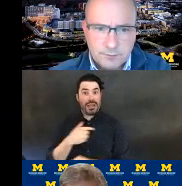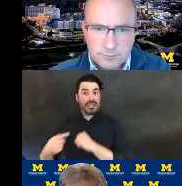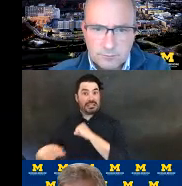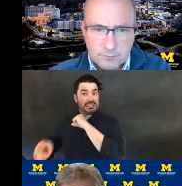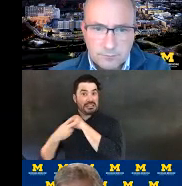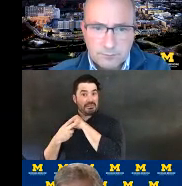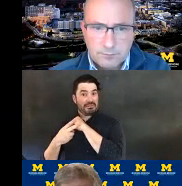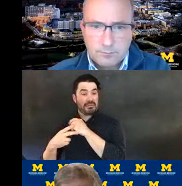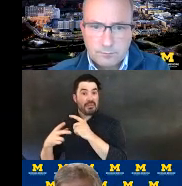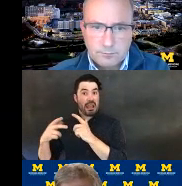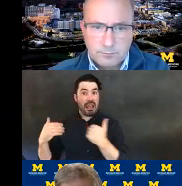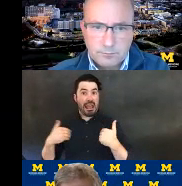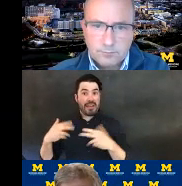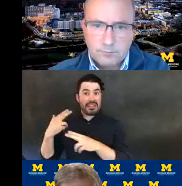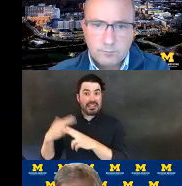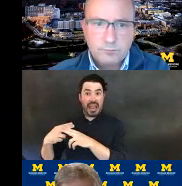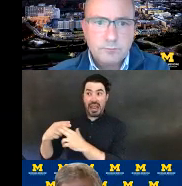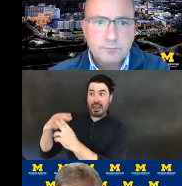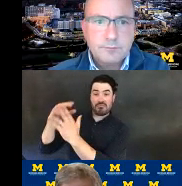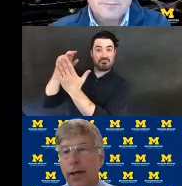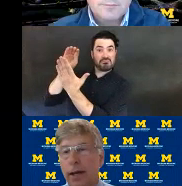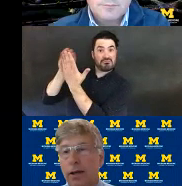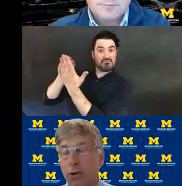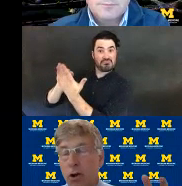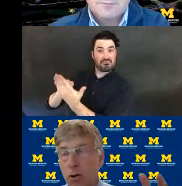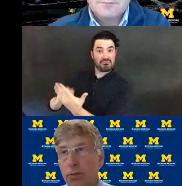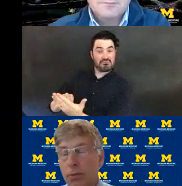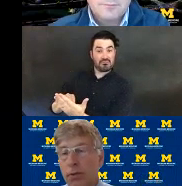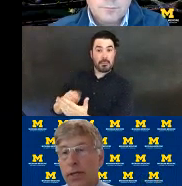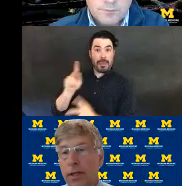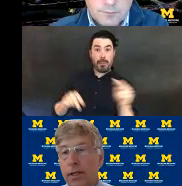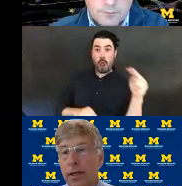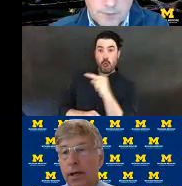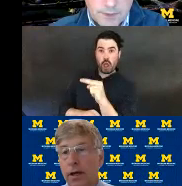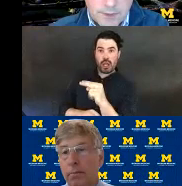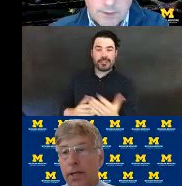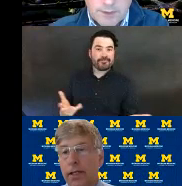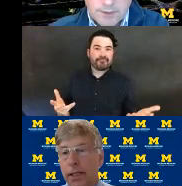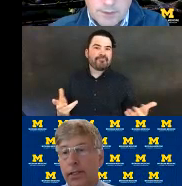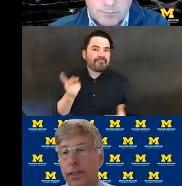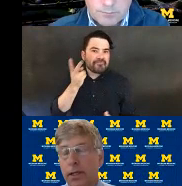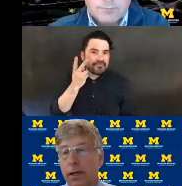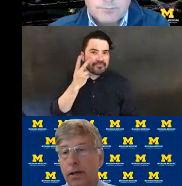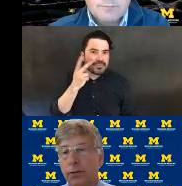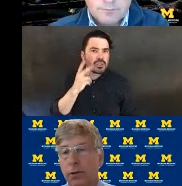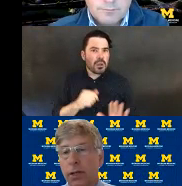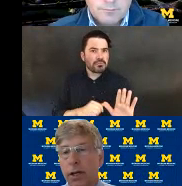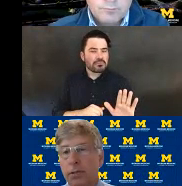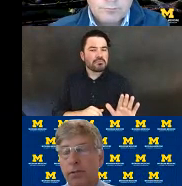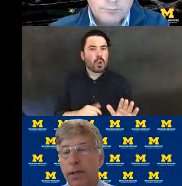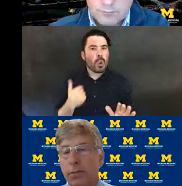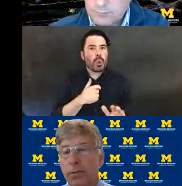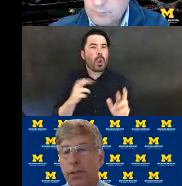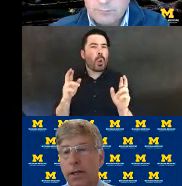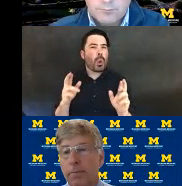to be able to put that on a site? So stay tuned. I would hope that we can make links for those types